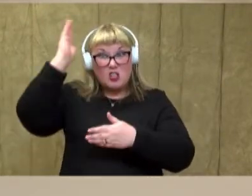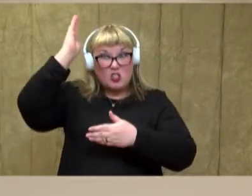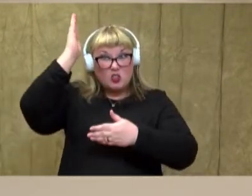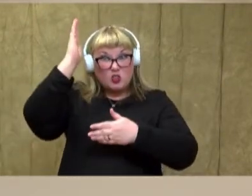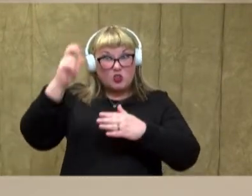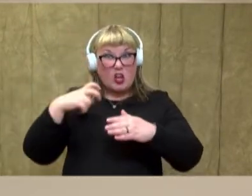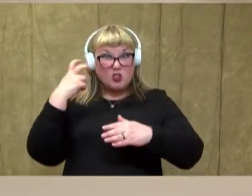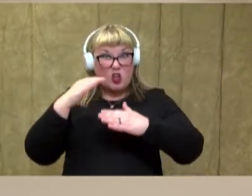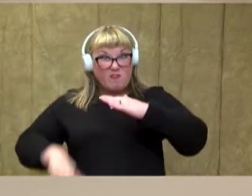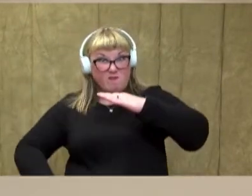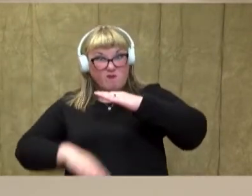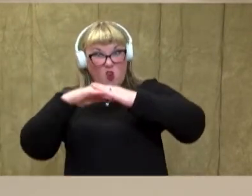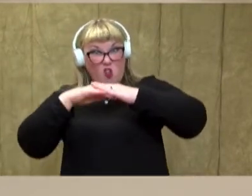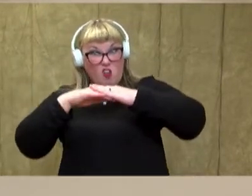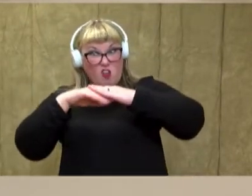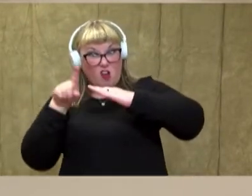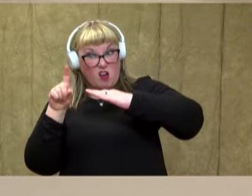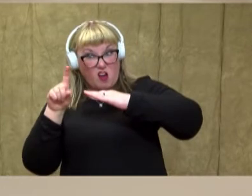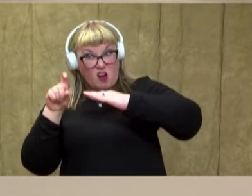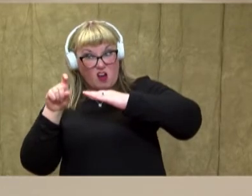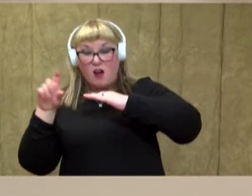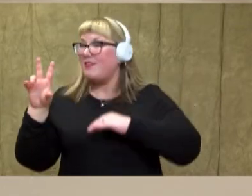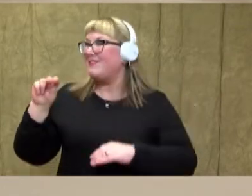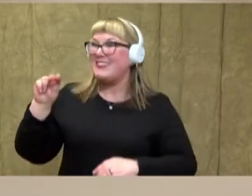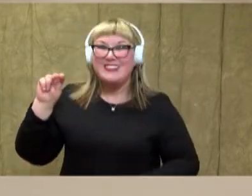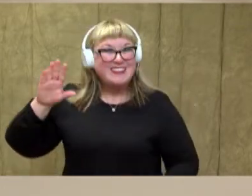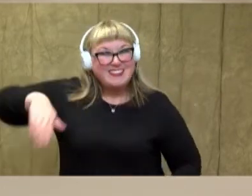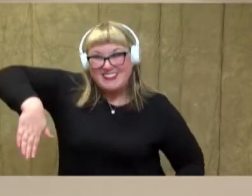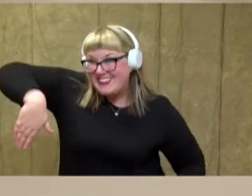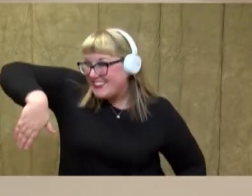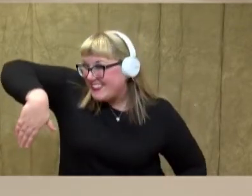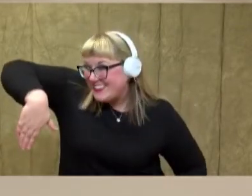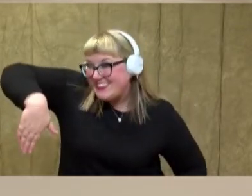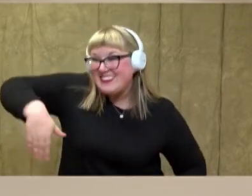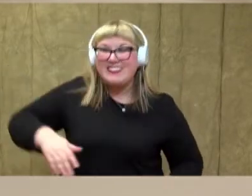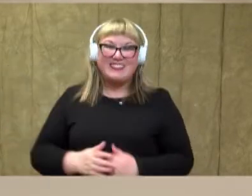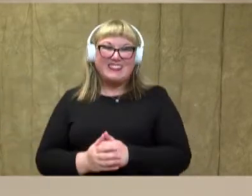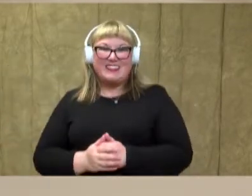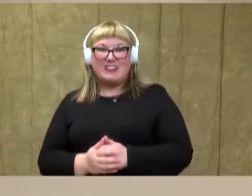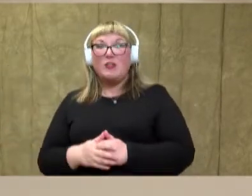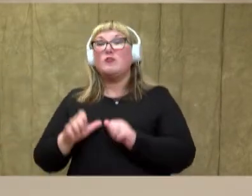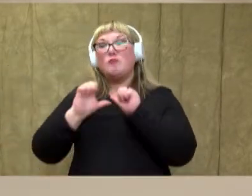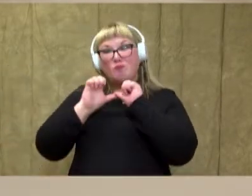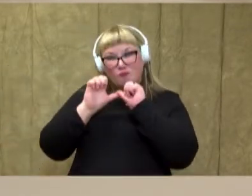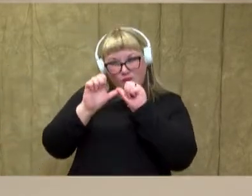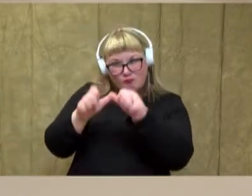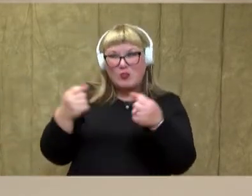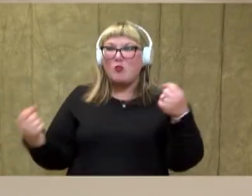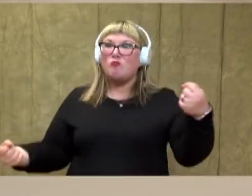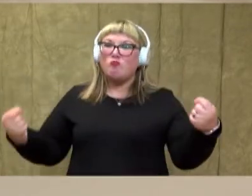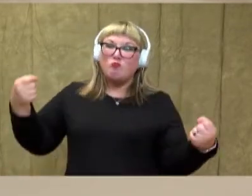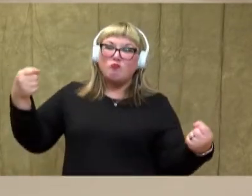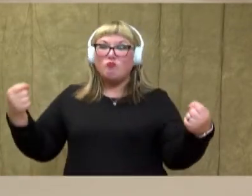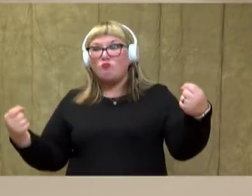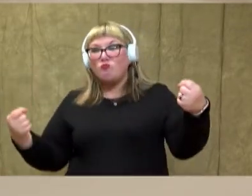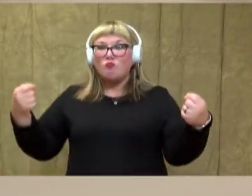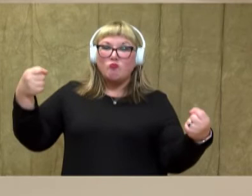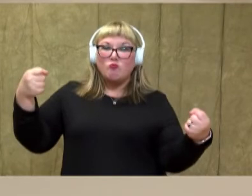full yet? No, Mr. Gilly drives on.